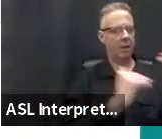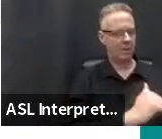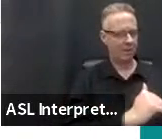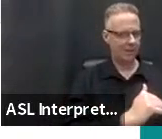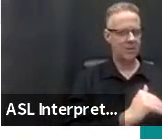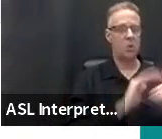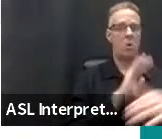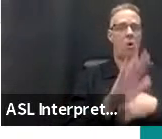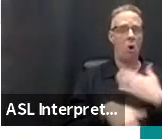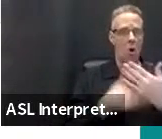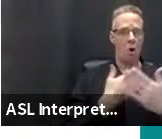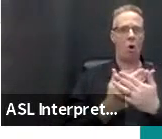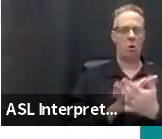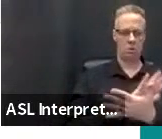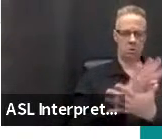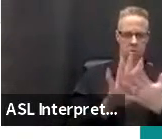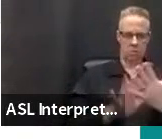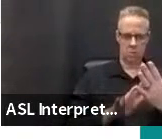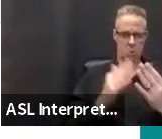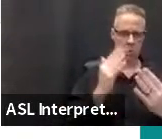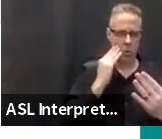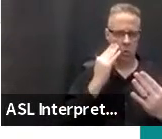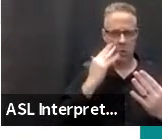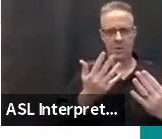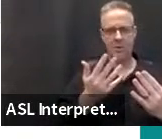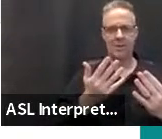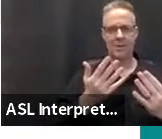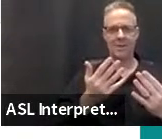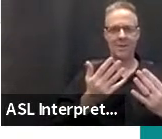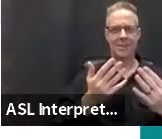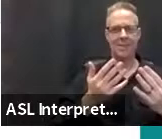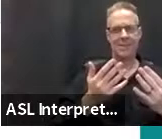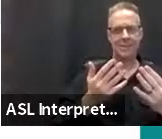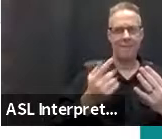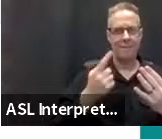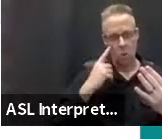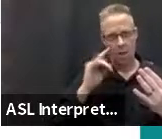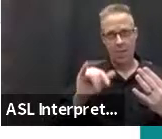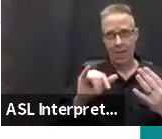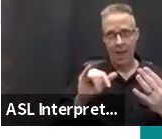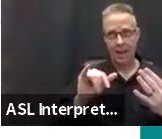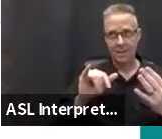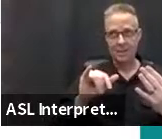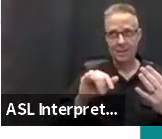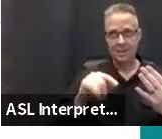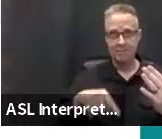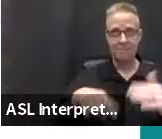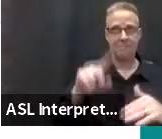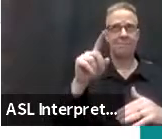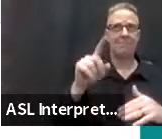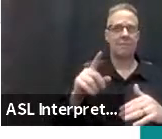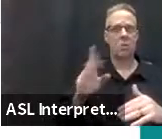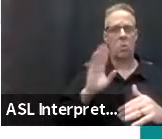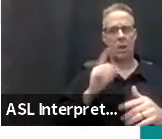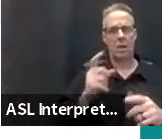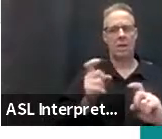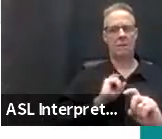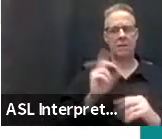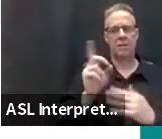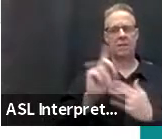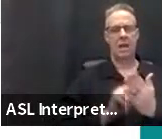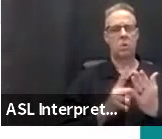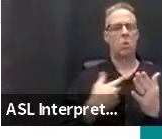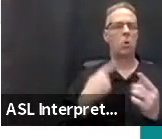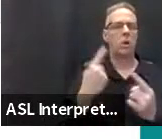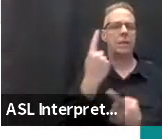those constraints in terms, just the vertical clearances kind of give us the designs that we're considering